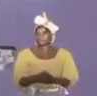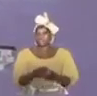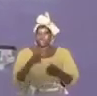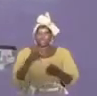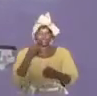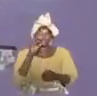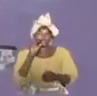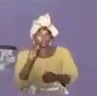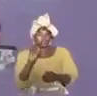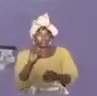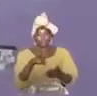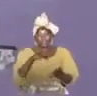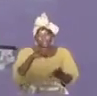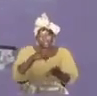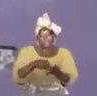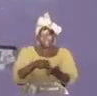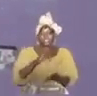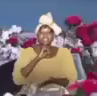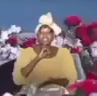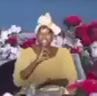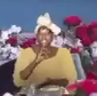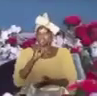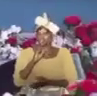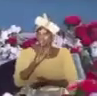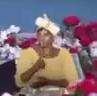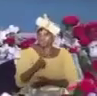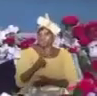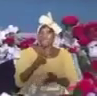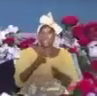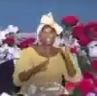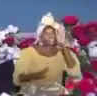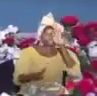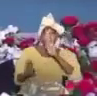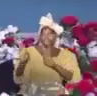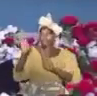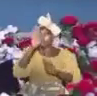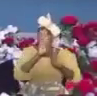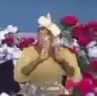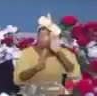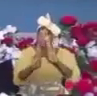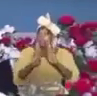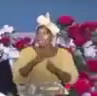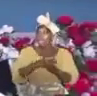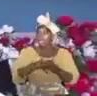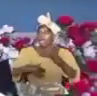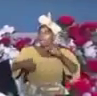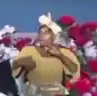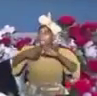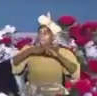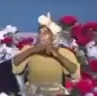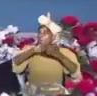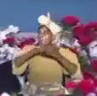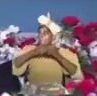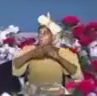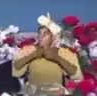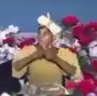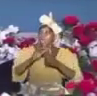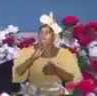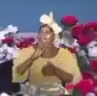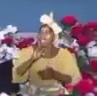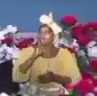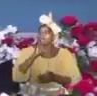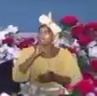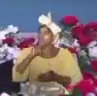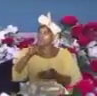So it is true that troubles and calamities, despair and moments of unease are not new to our